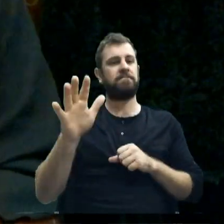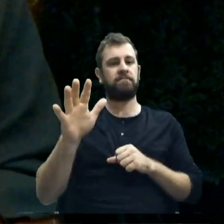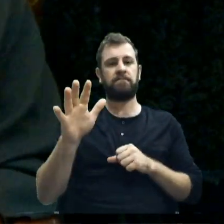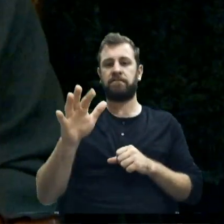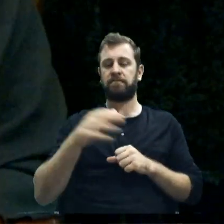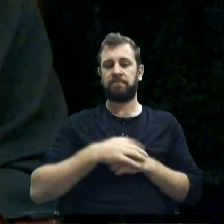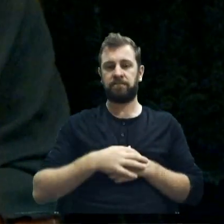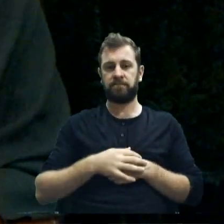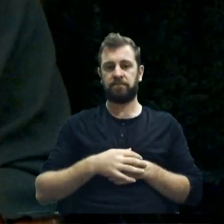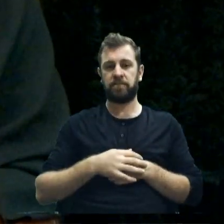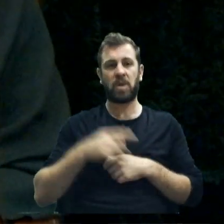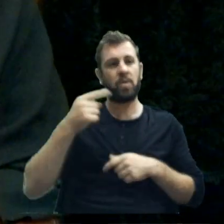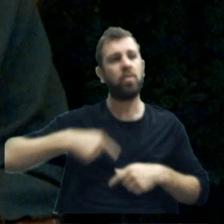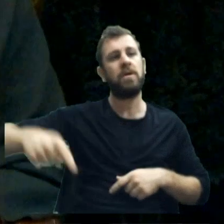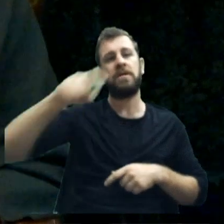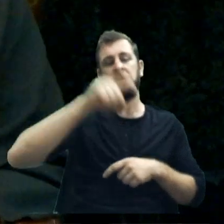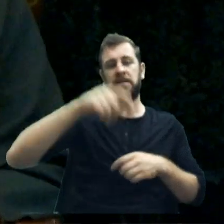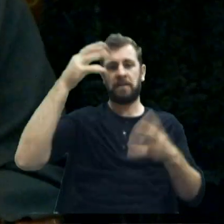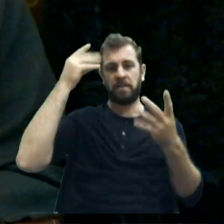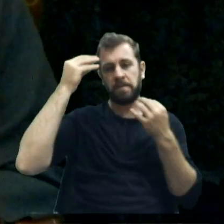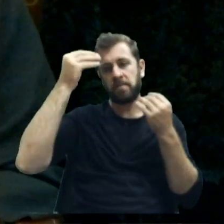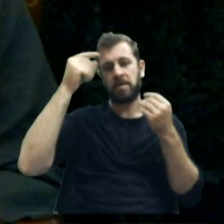And we need to think about these things.